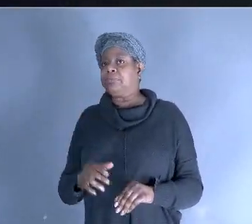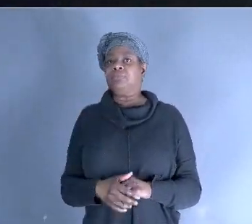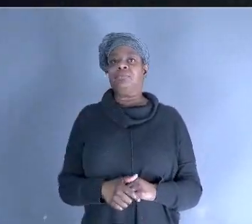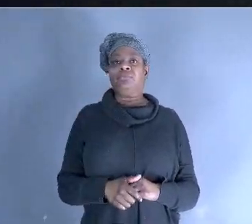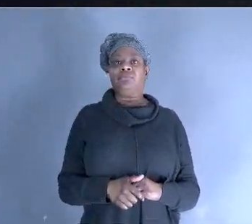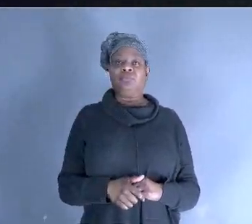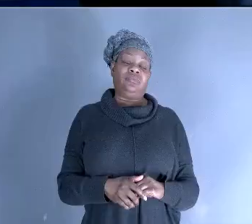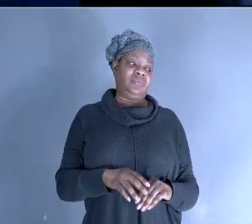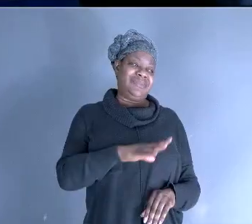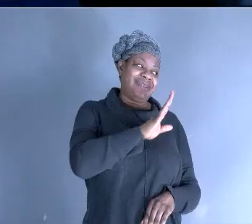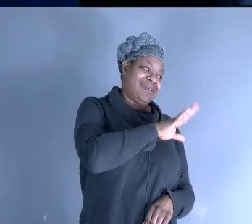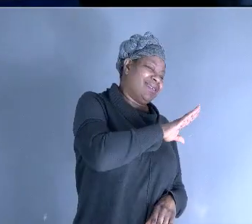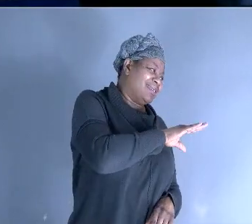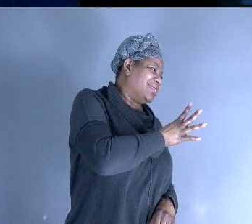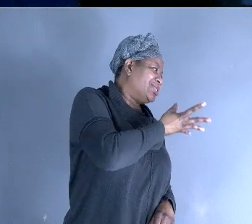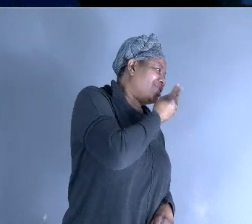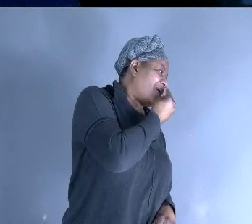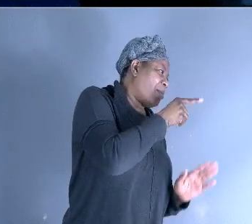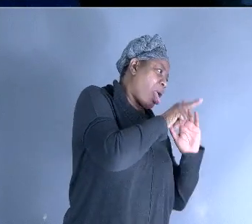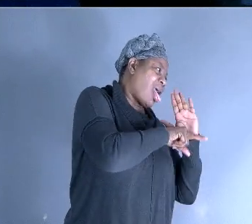Turn to someone and say, shut up.